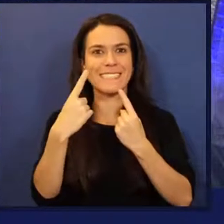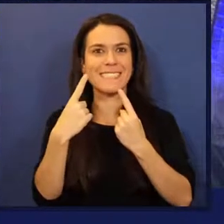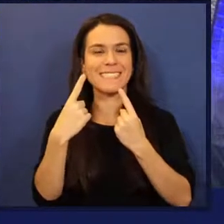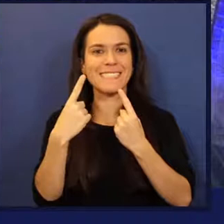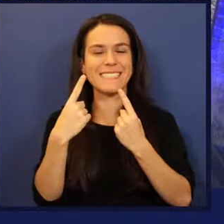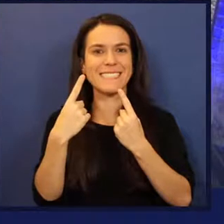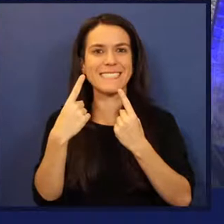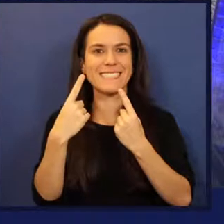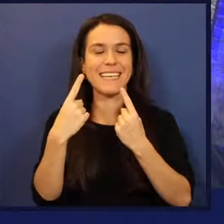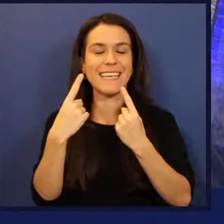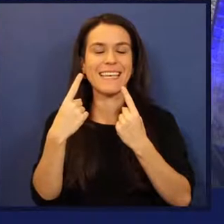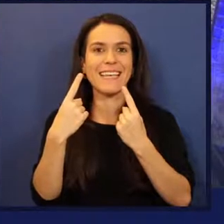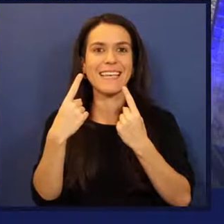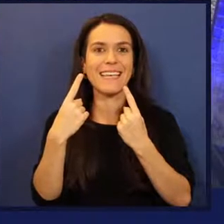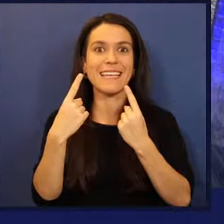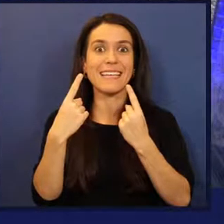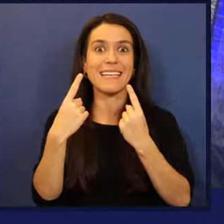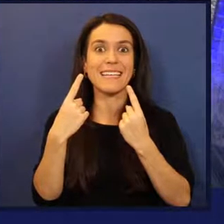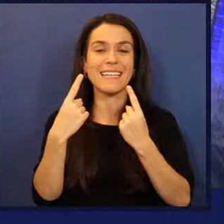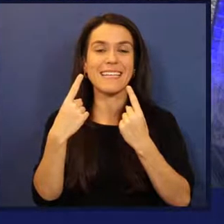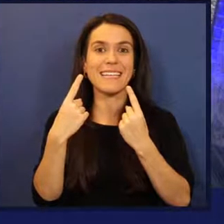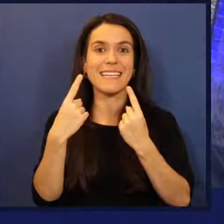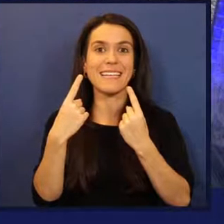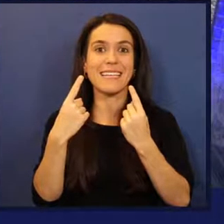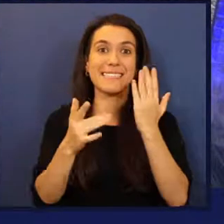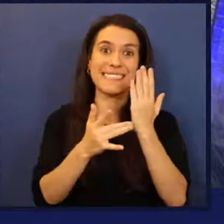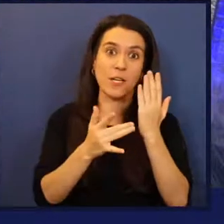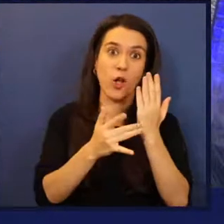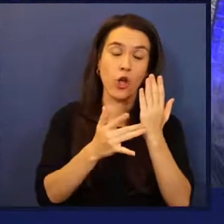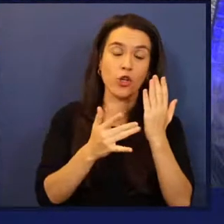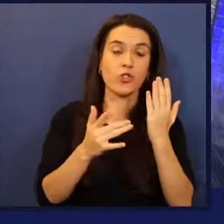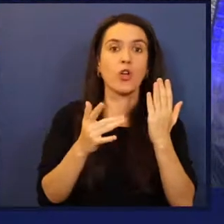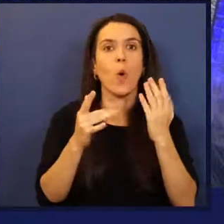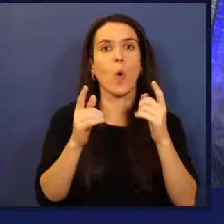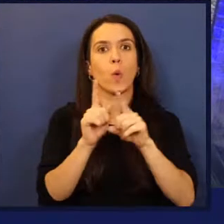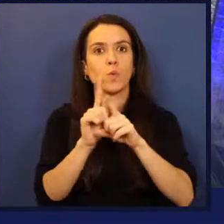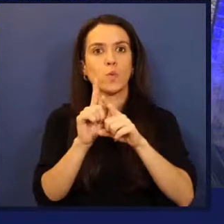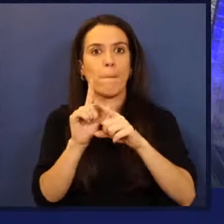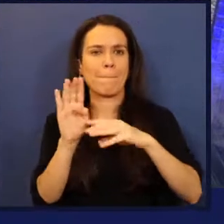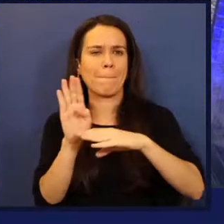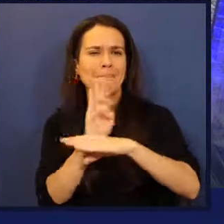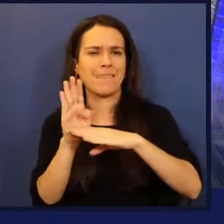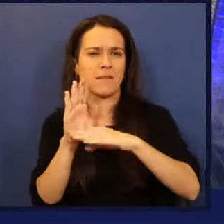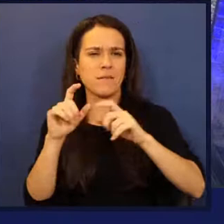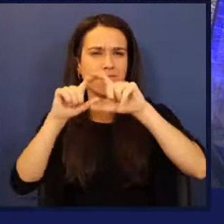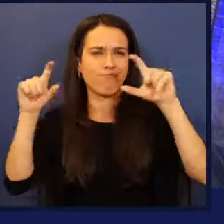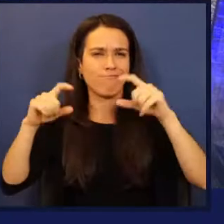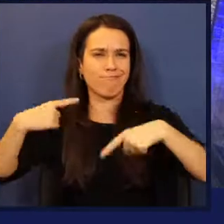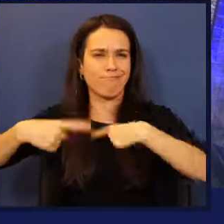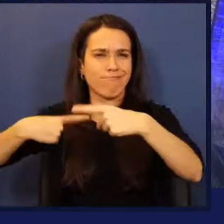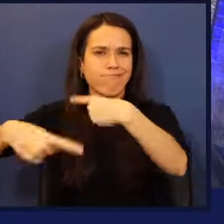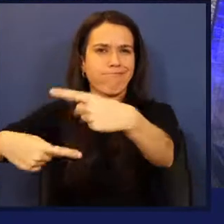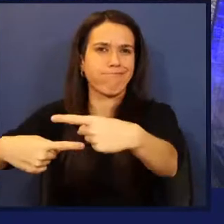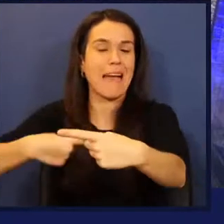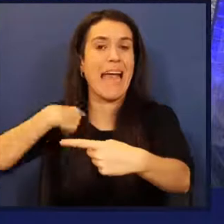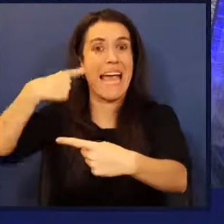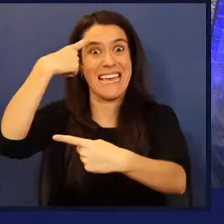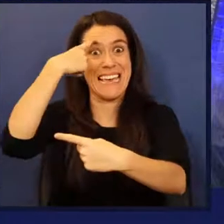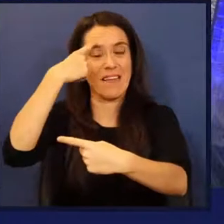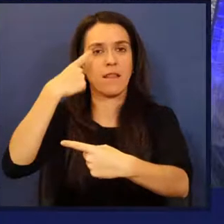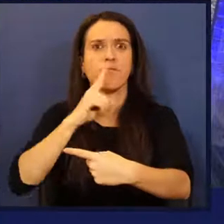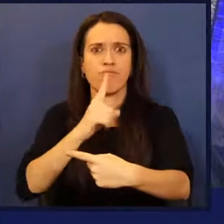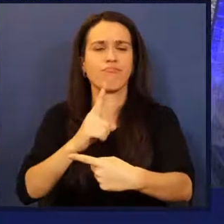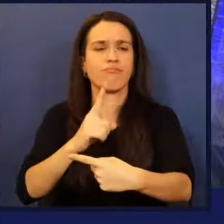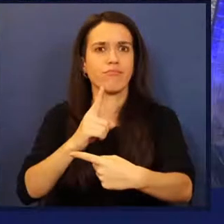is to the business processes. And I think that there's a lot of use cases